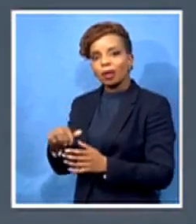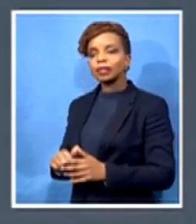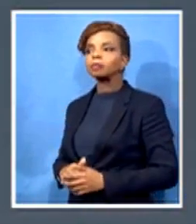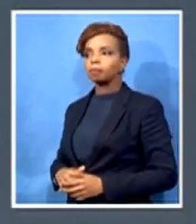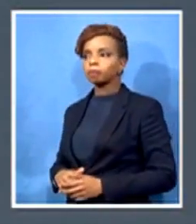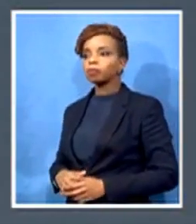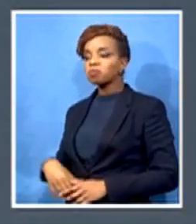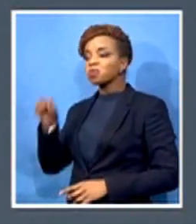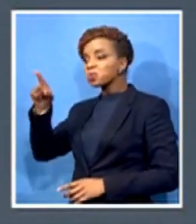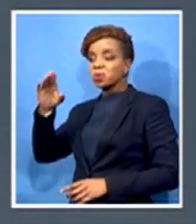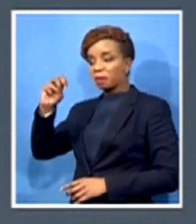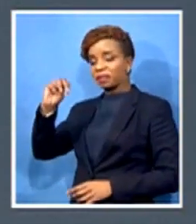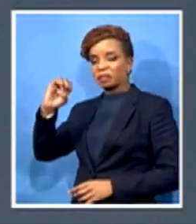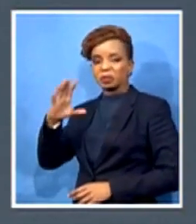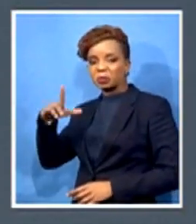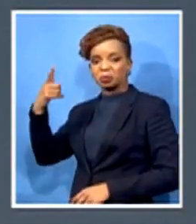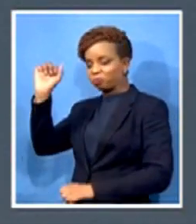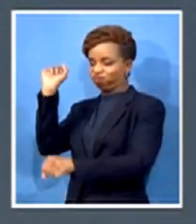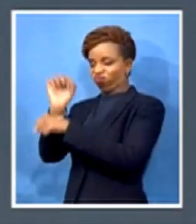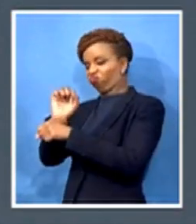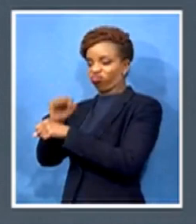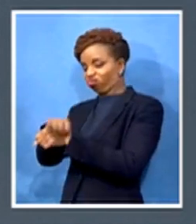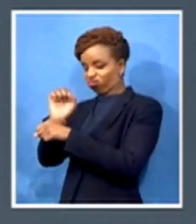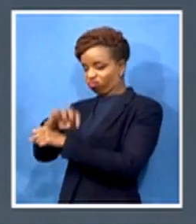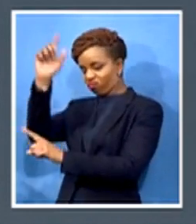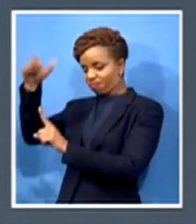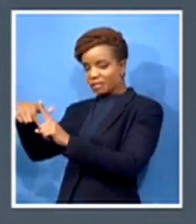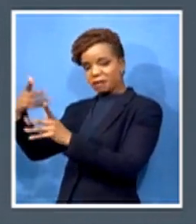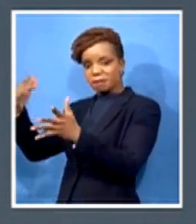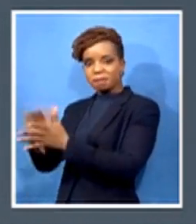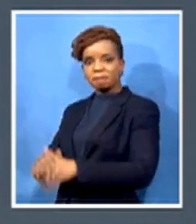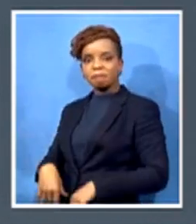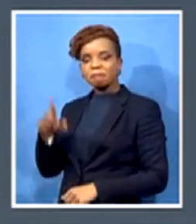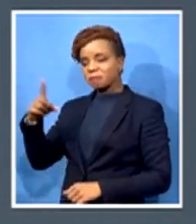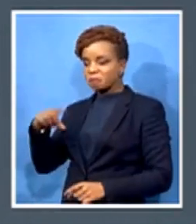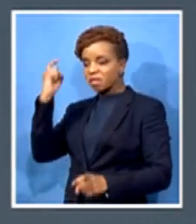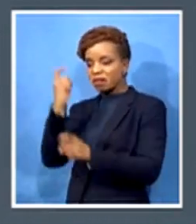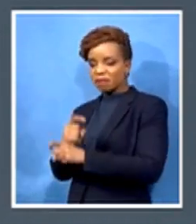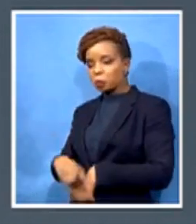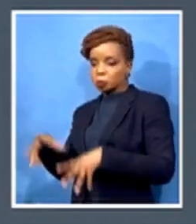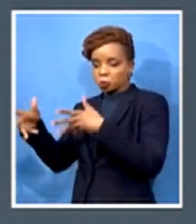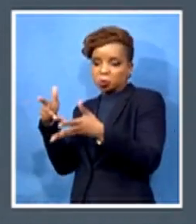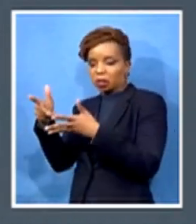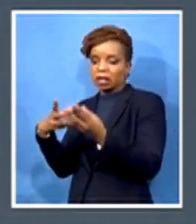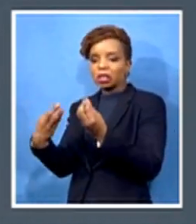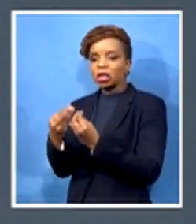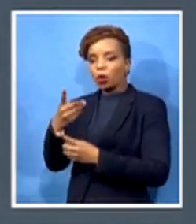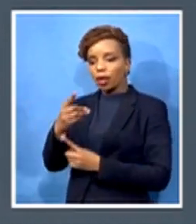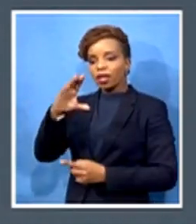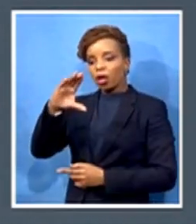refuses to engage with them. Do you want to find out from the MEC why COSAS feels this way?